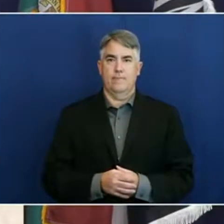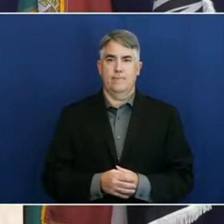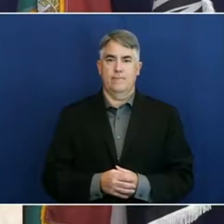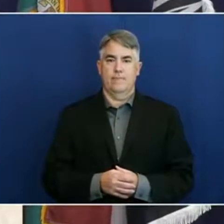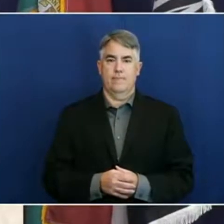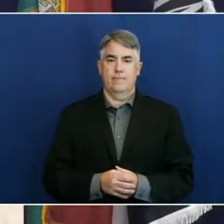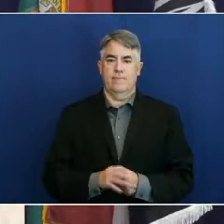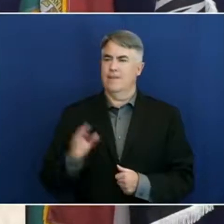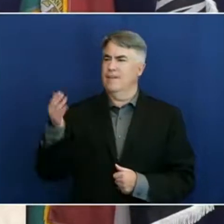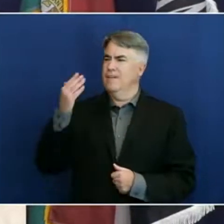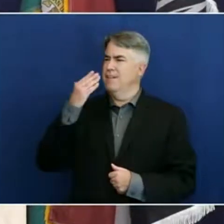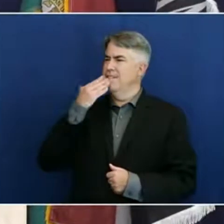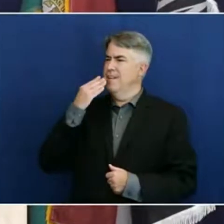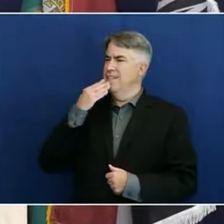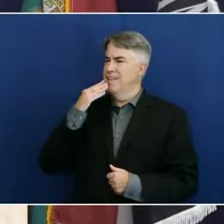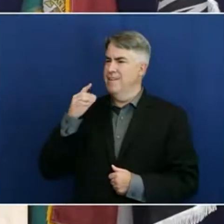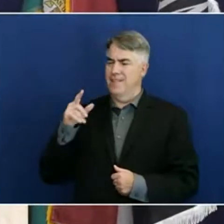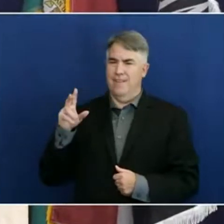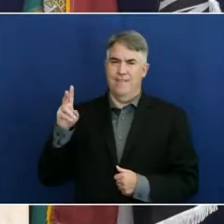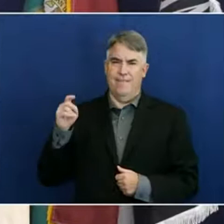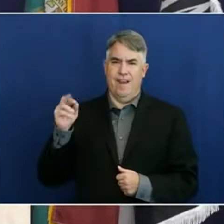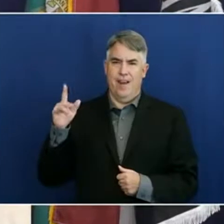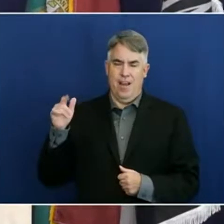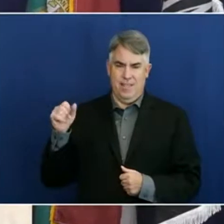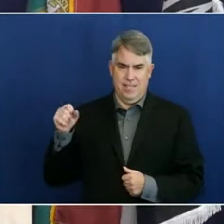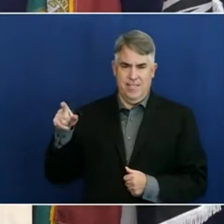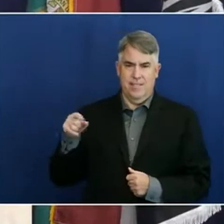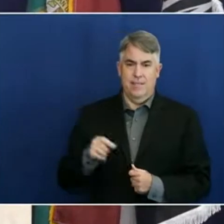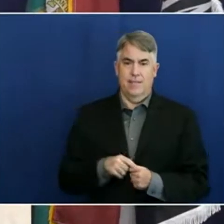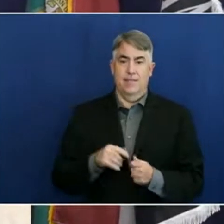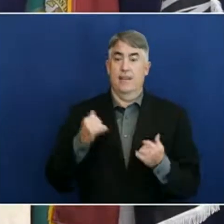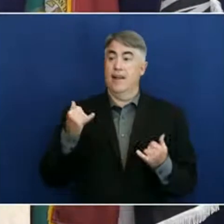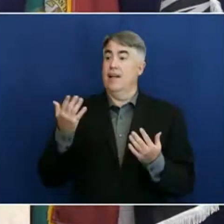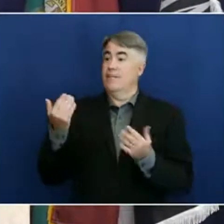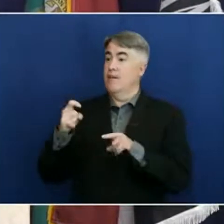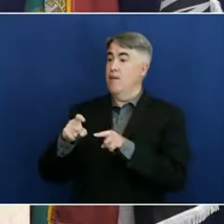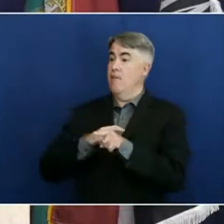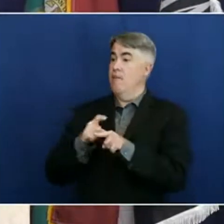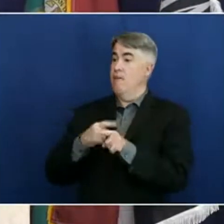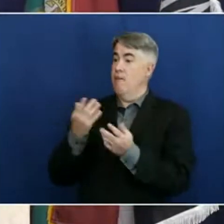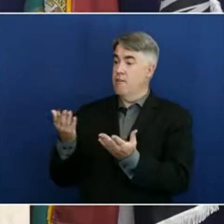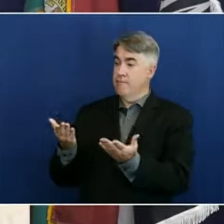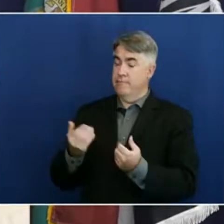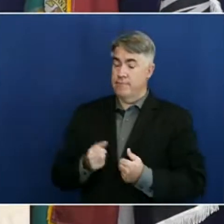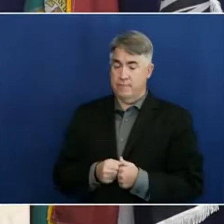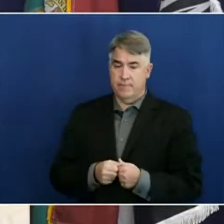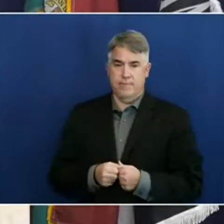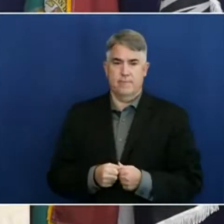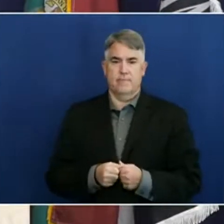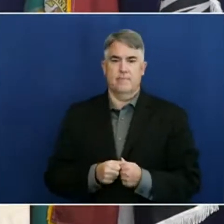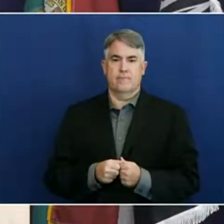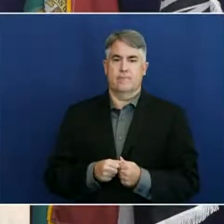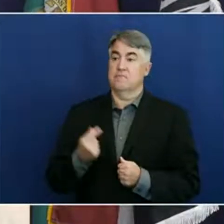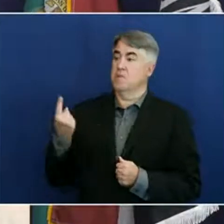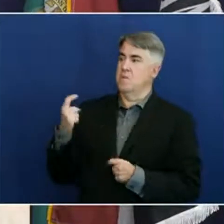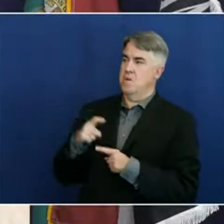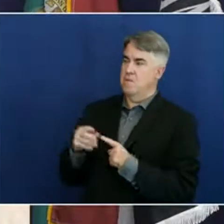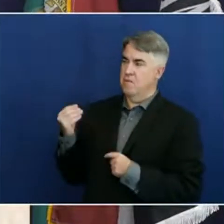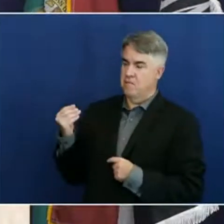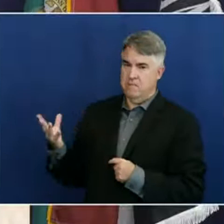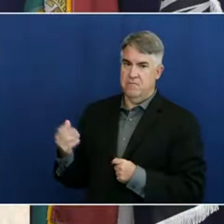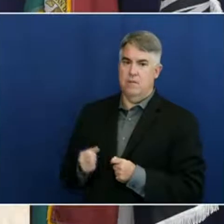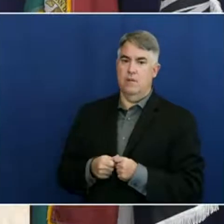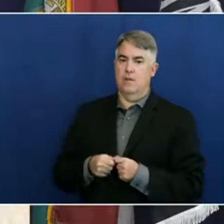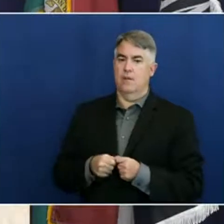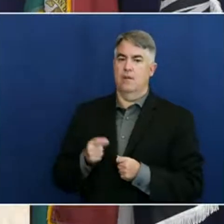Thank you, Vice Chair Vargas. We'll now go to our call-in questions. We have one call-in question from